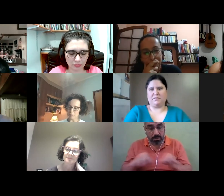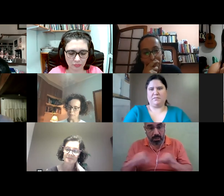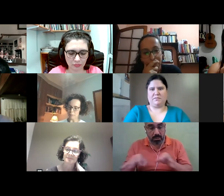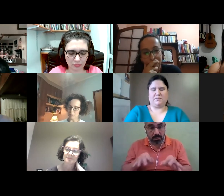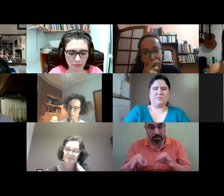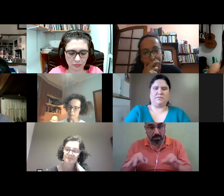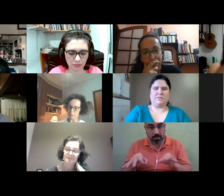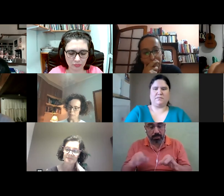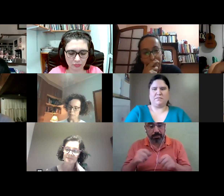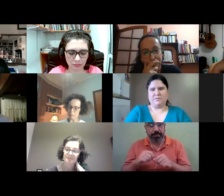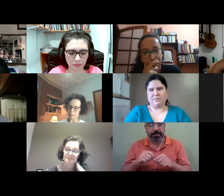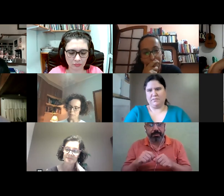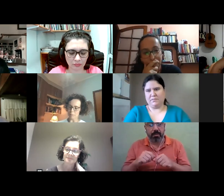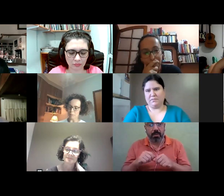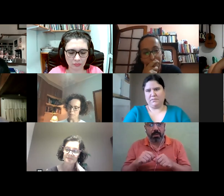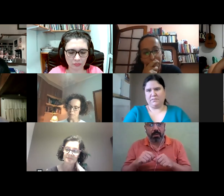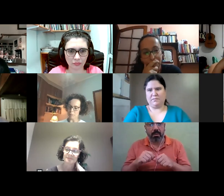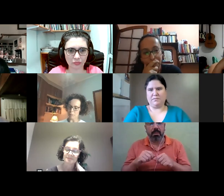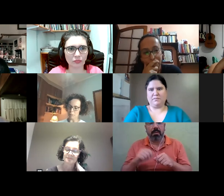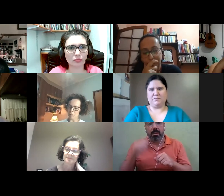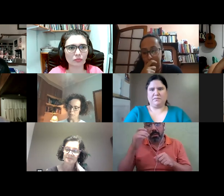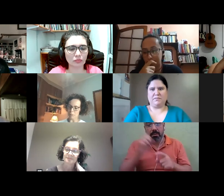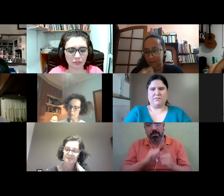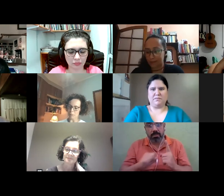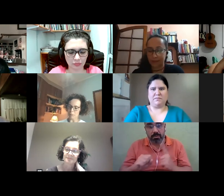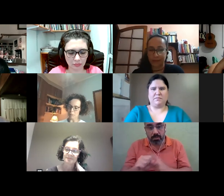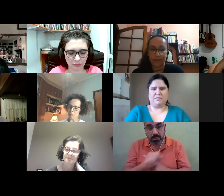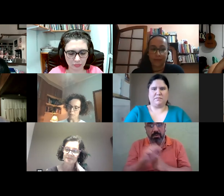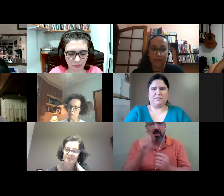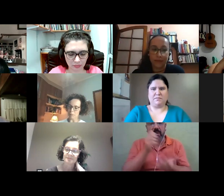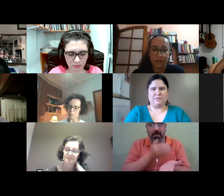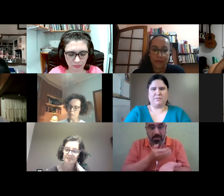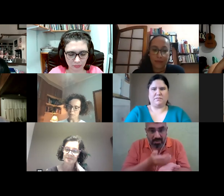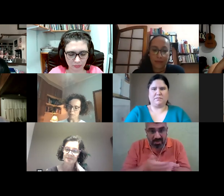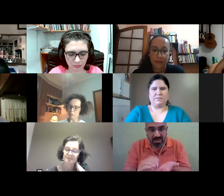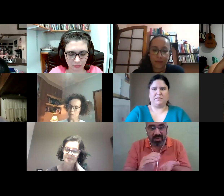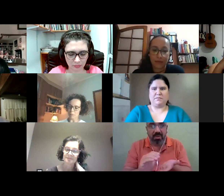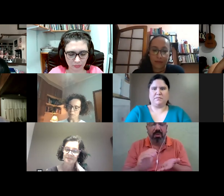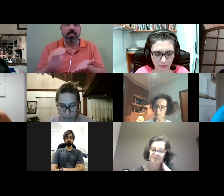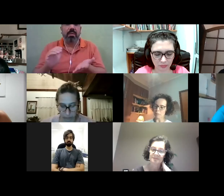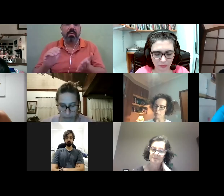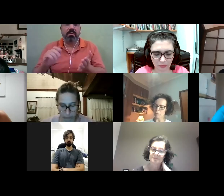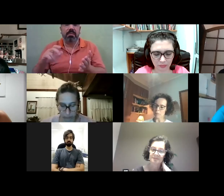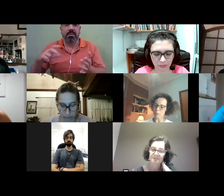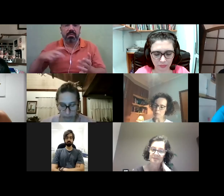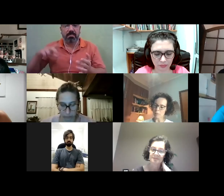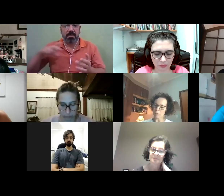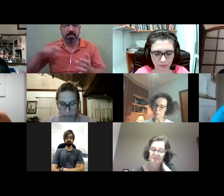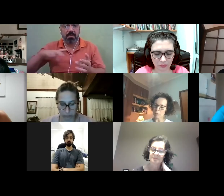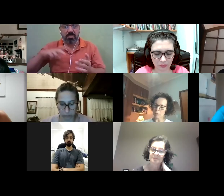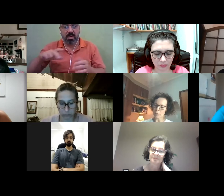have socialism begins with solving the particular problems